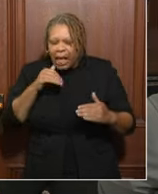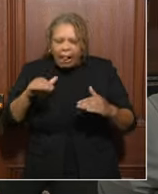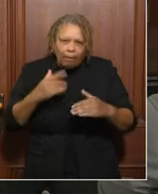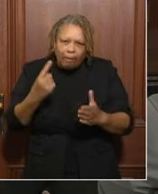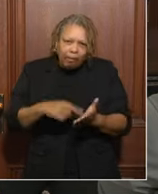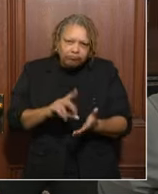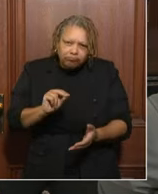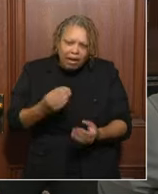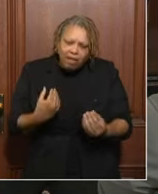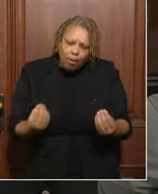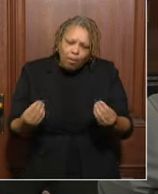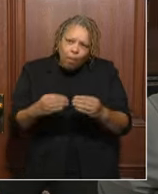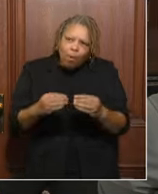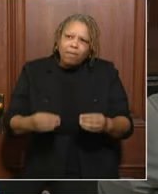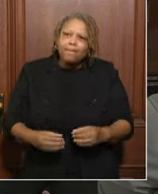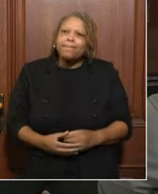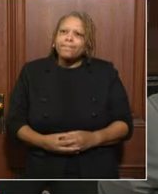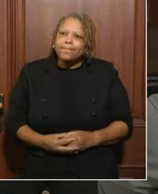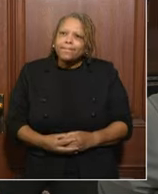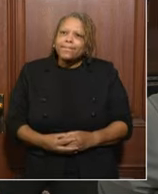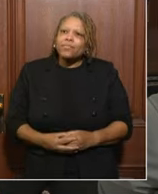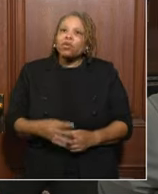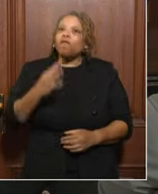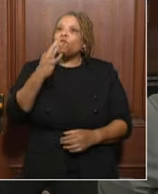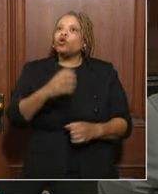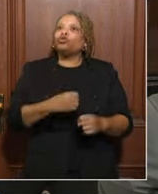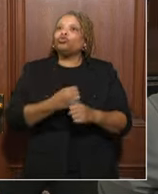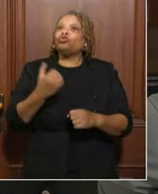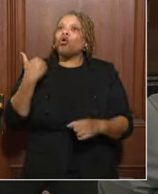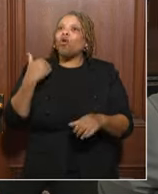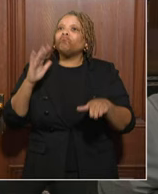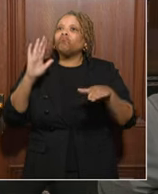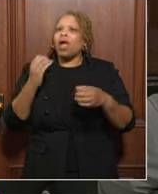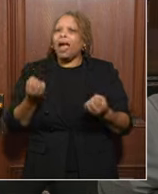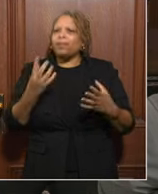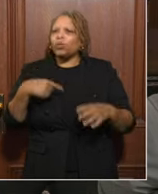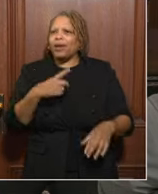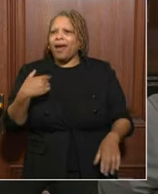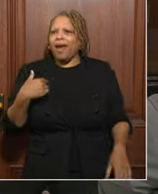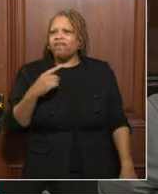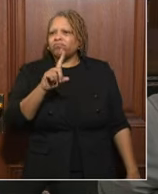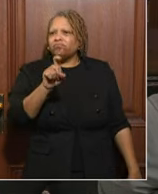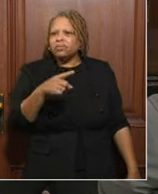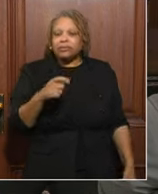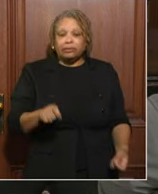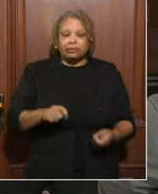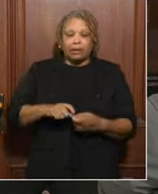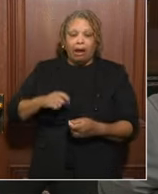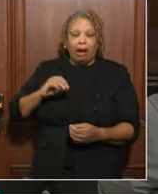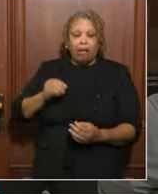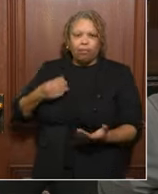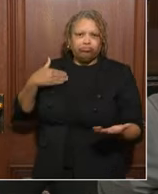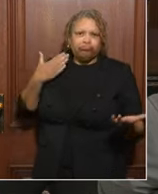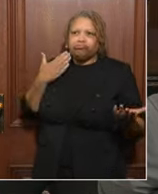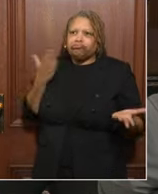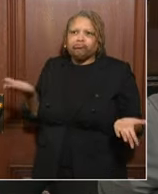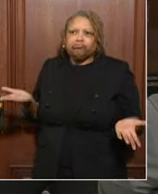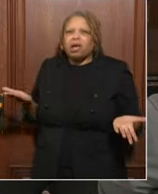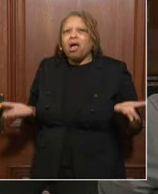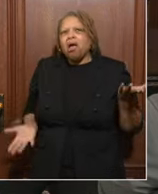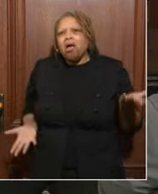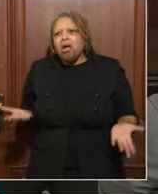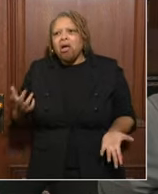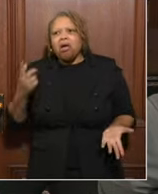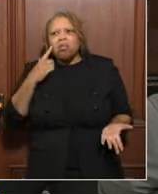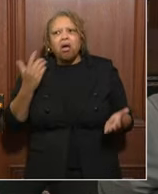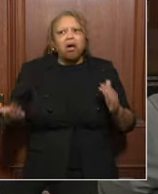inauguration? I'm not sure what we had last inauguration, but clearly based on what occurred last inauguration, we thought it would be appropriate to try to cast our net very far and